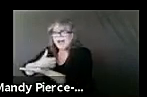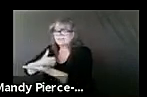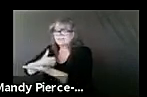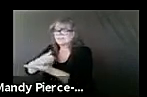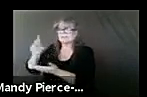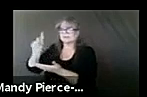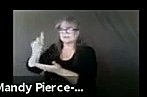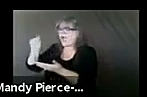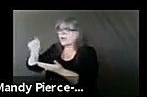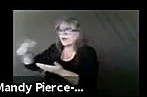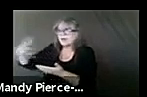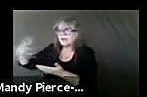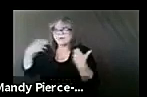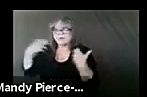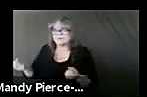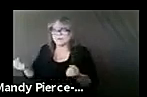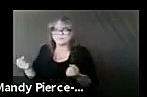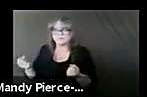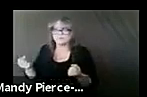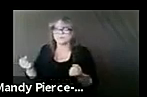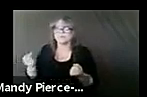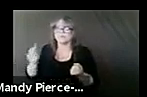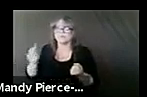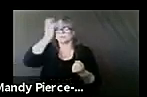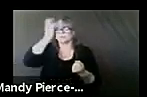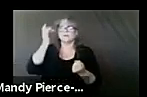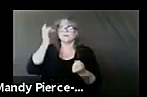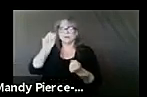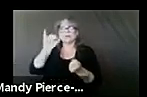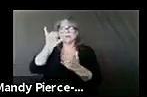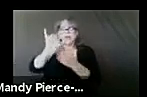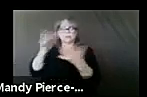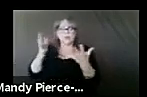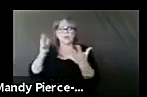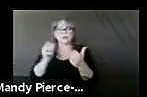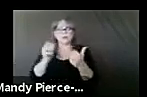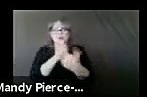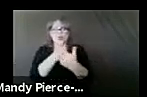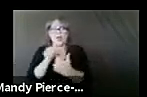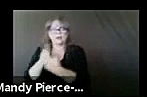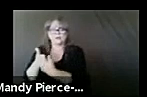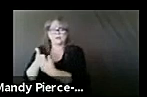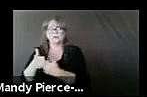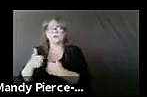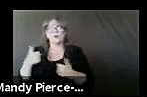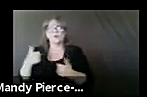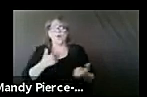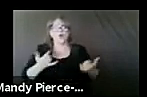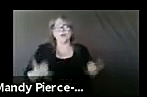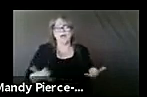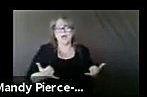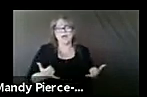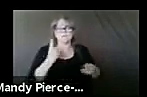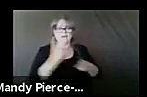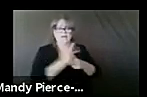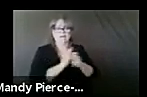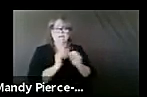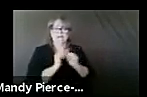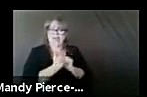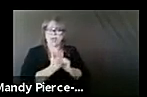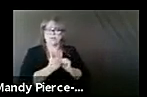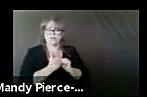data, but we are exploring ways to get some of that data, as mentioned in the question, from hospitals. So looking